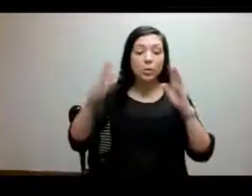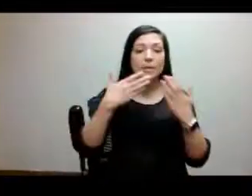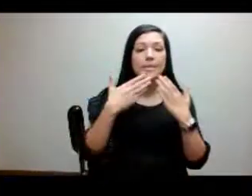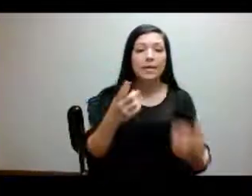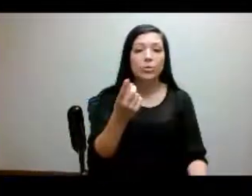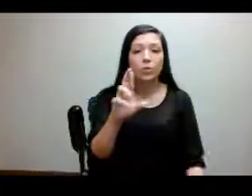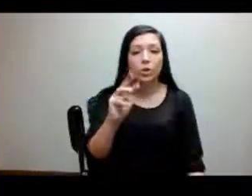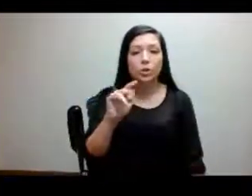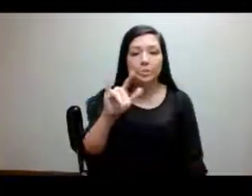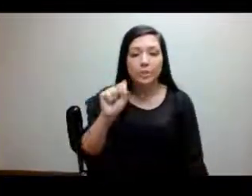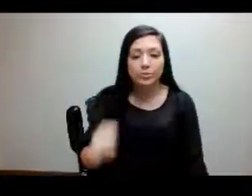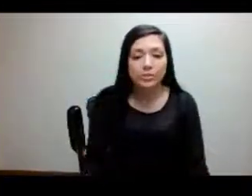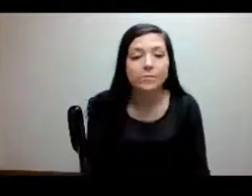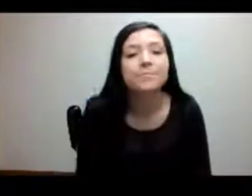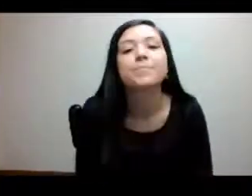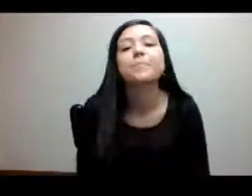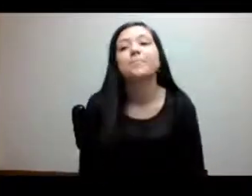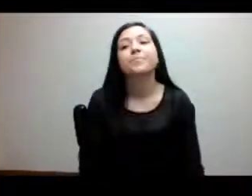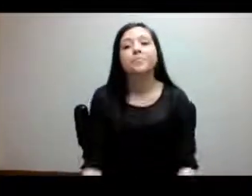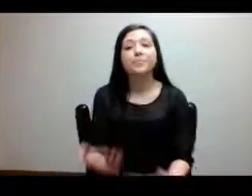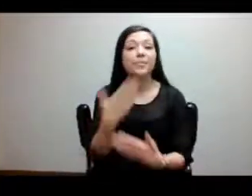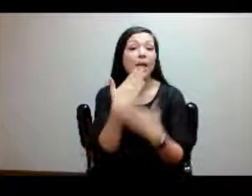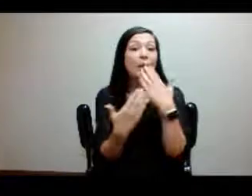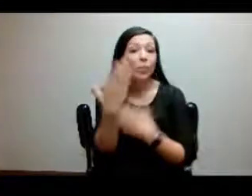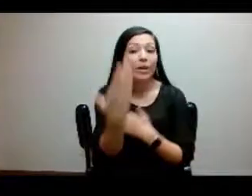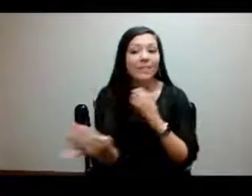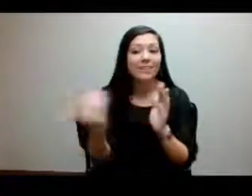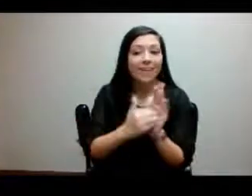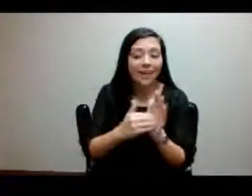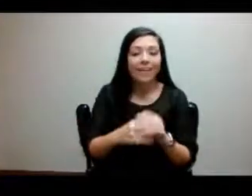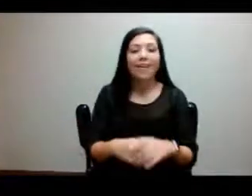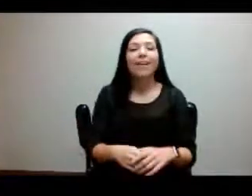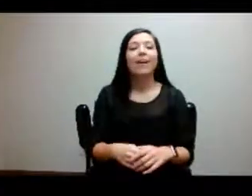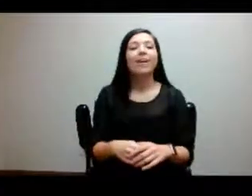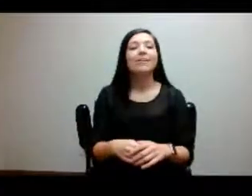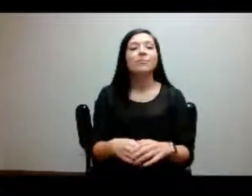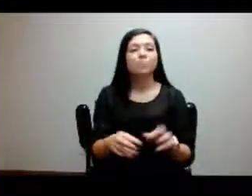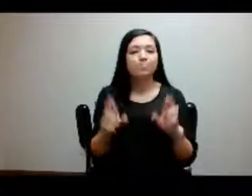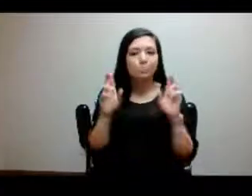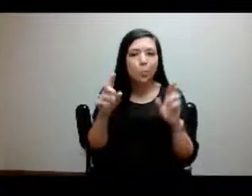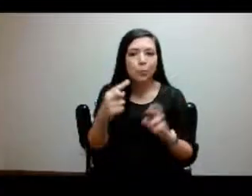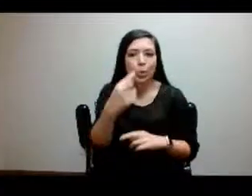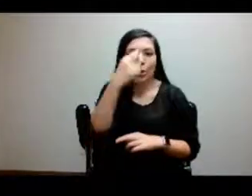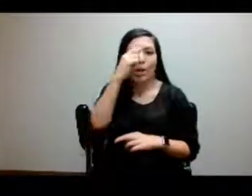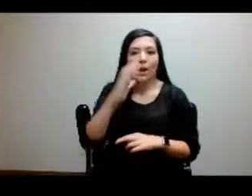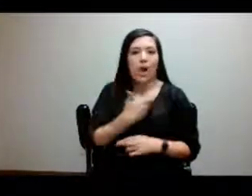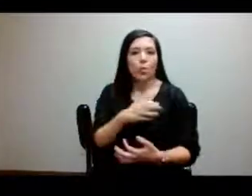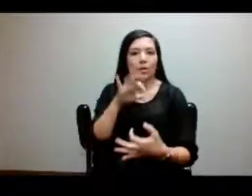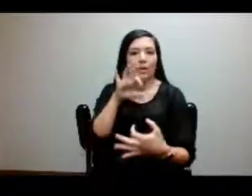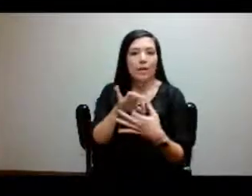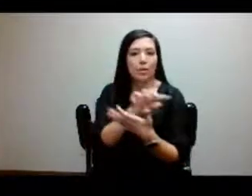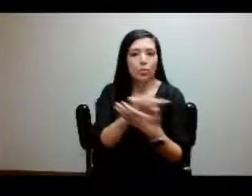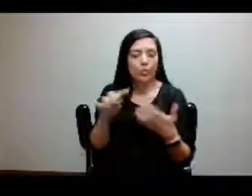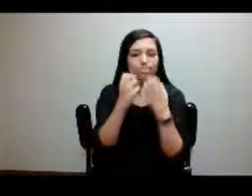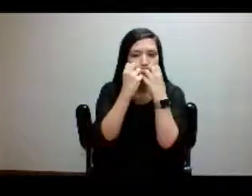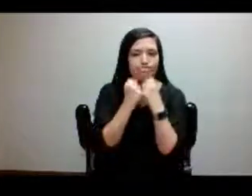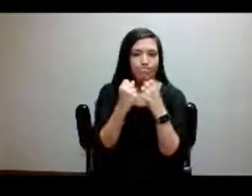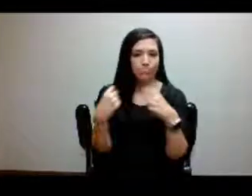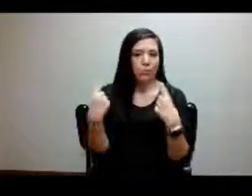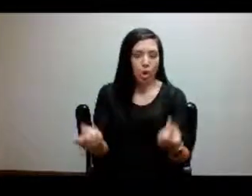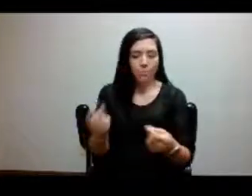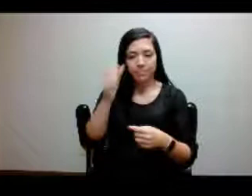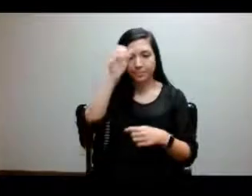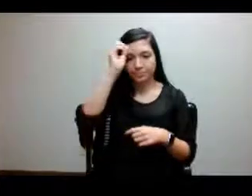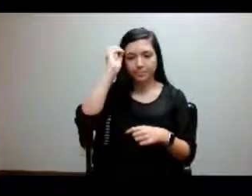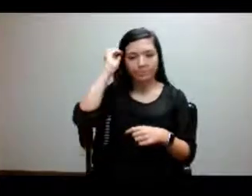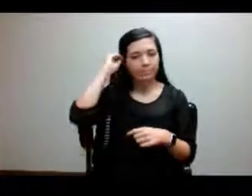So good morning once again. I hope that you found our Connections Week events valuable and engaging so far. Like Tom, I just want to take a